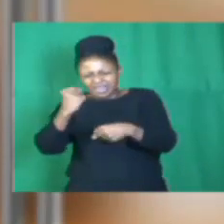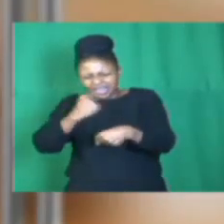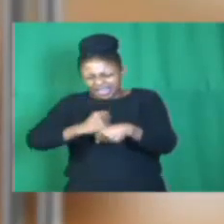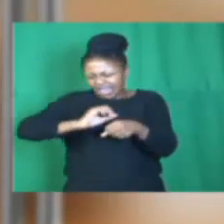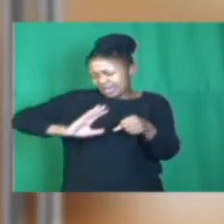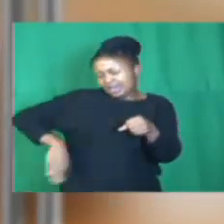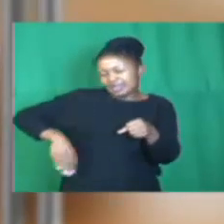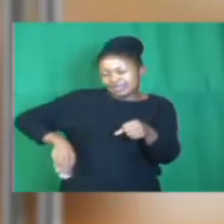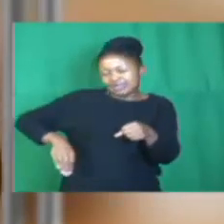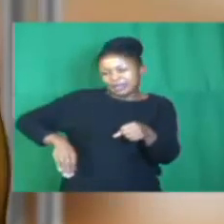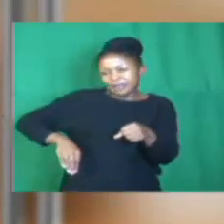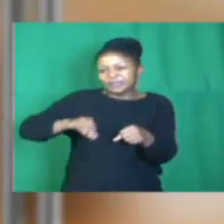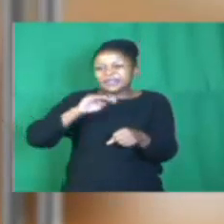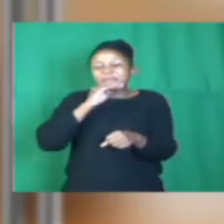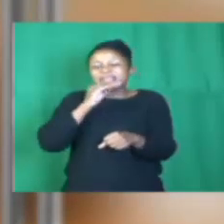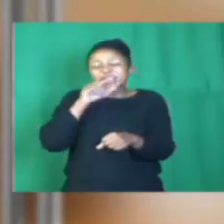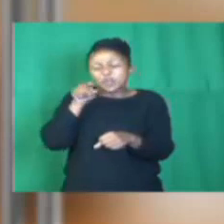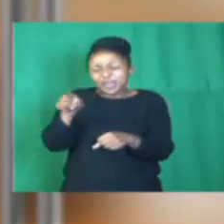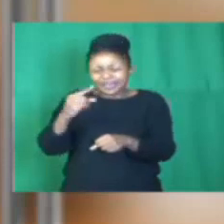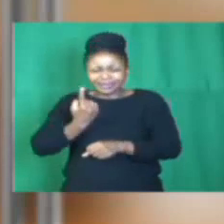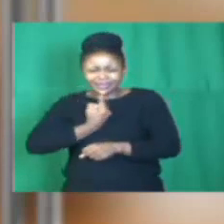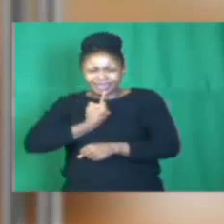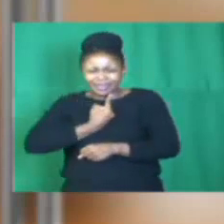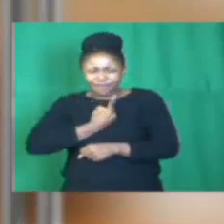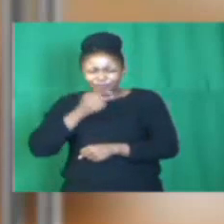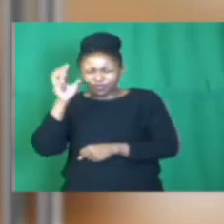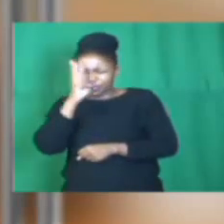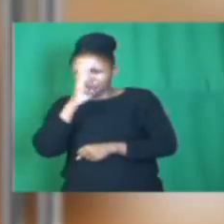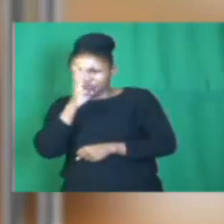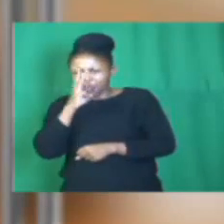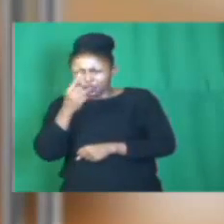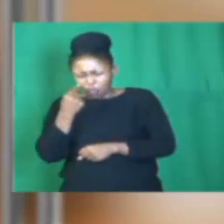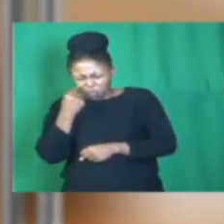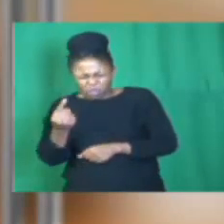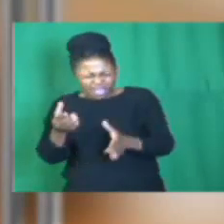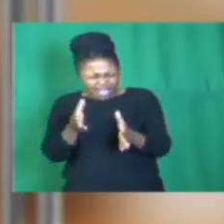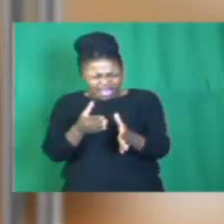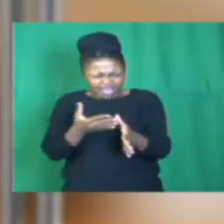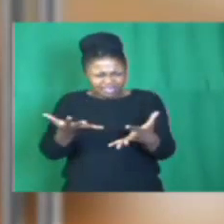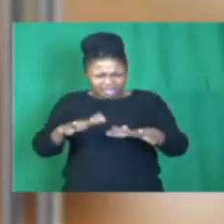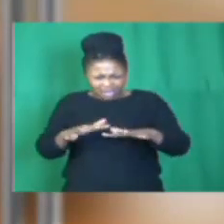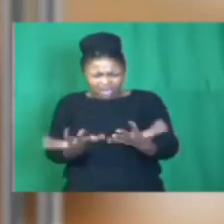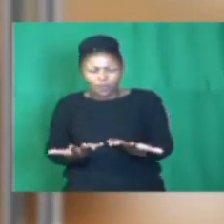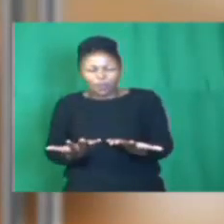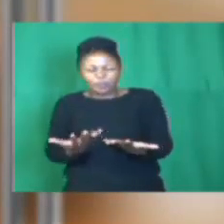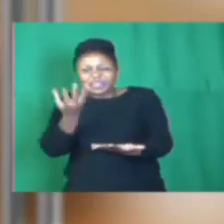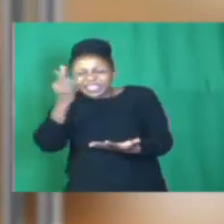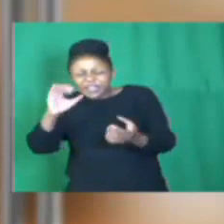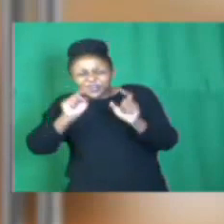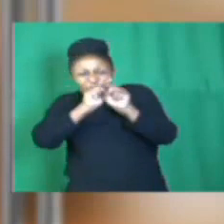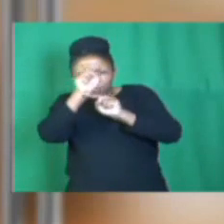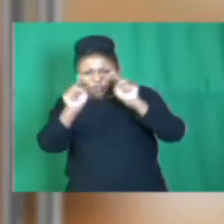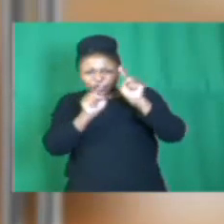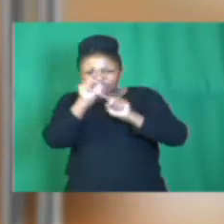of selecting, you also need to organize your responses as per the demand of